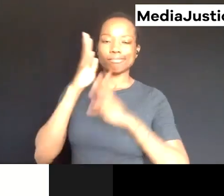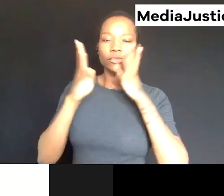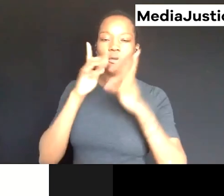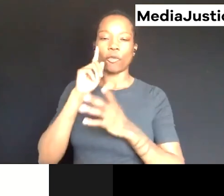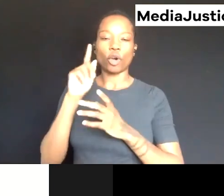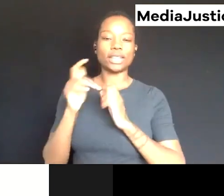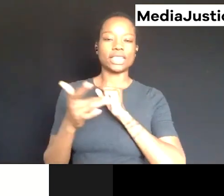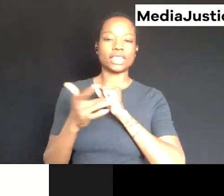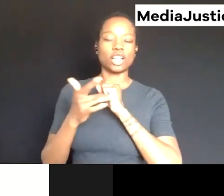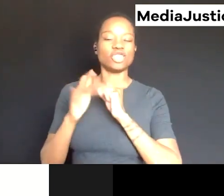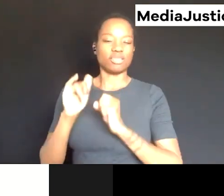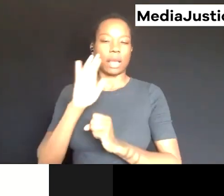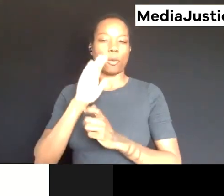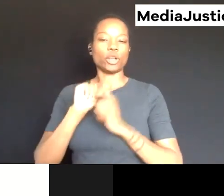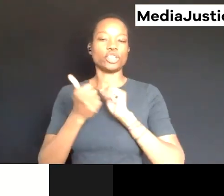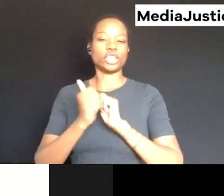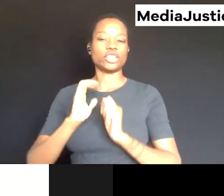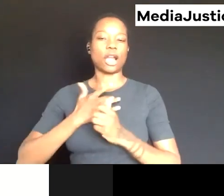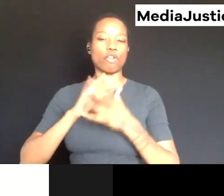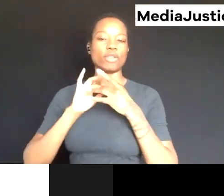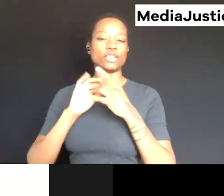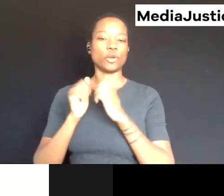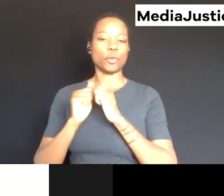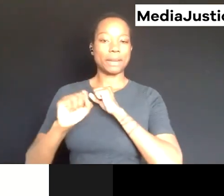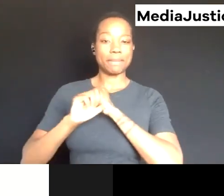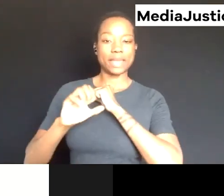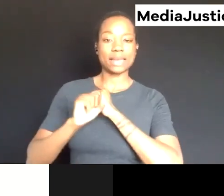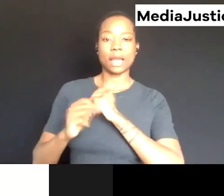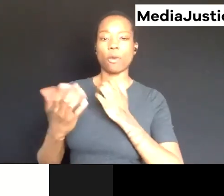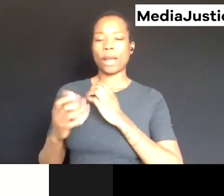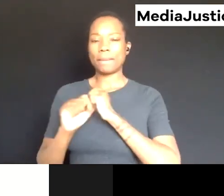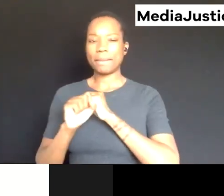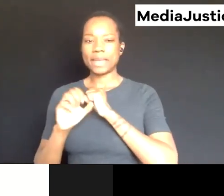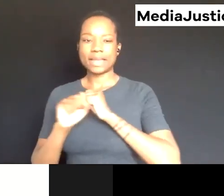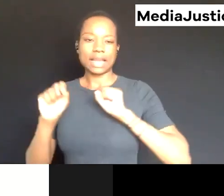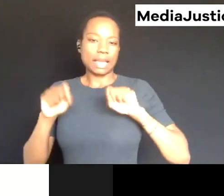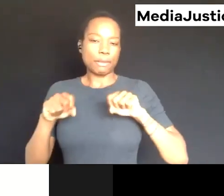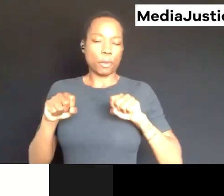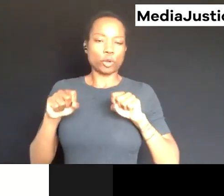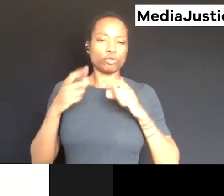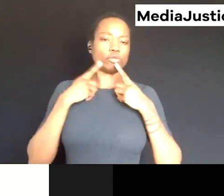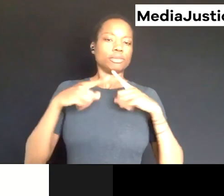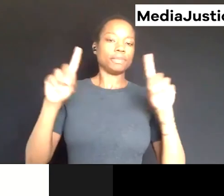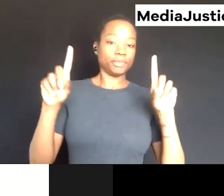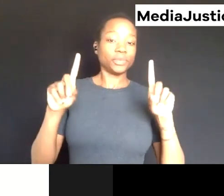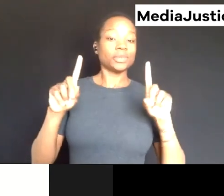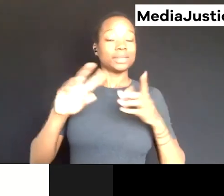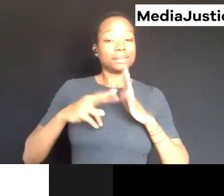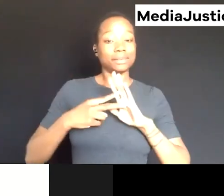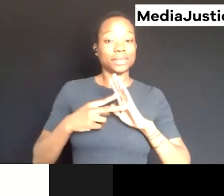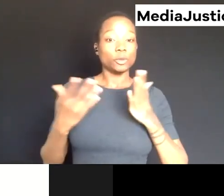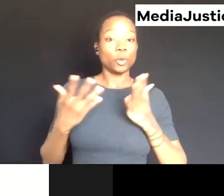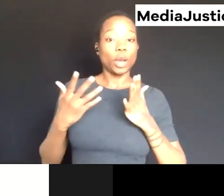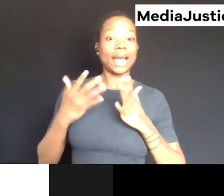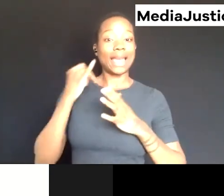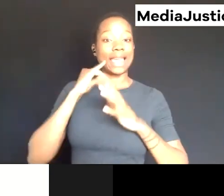to media and what media is capable of doing. So movements seeking to change media must also change